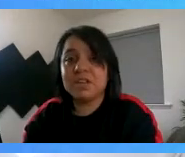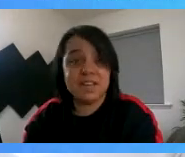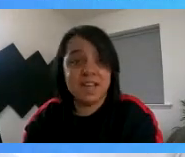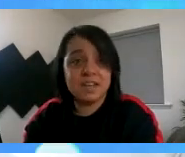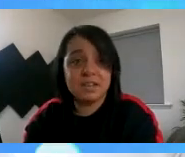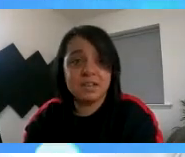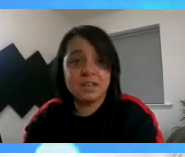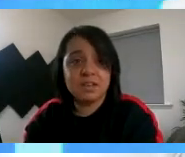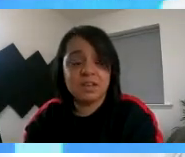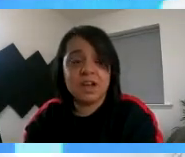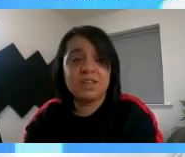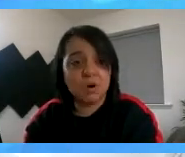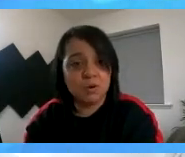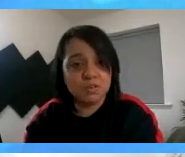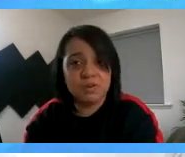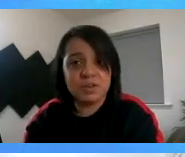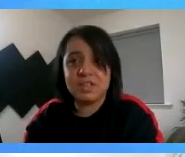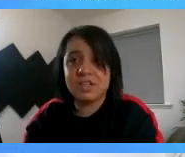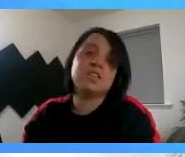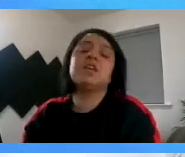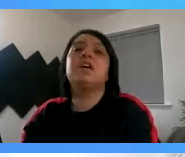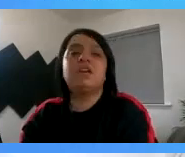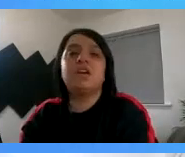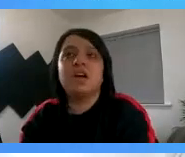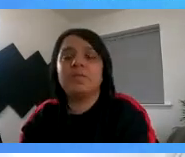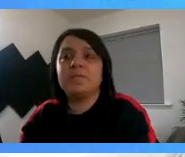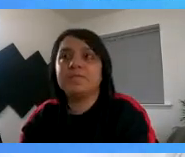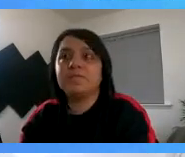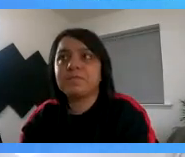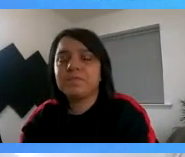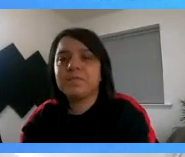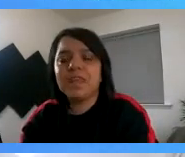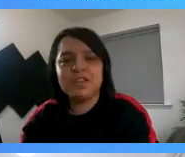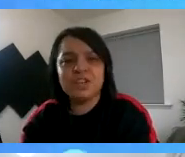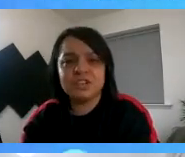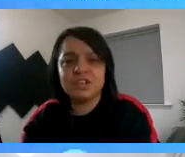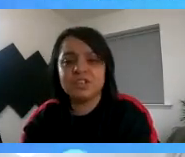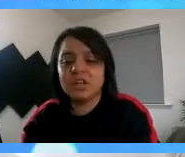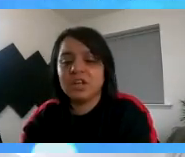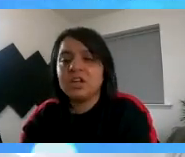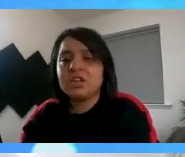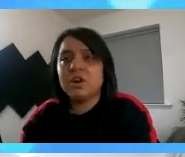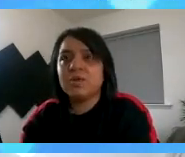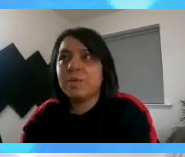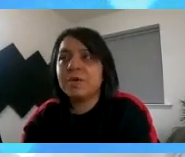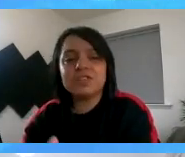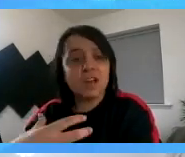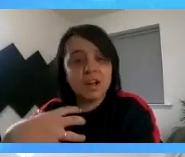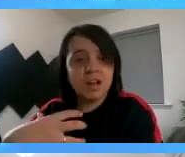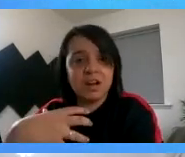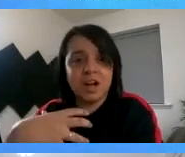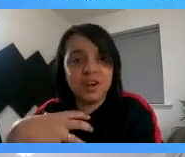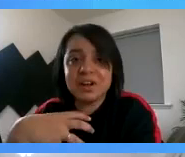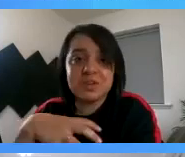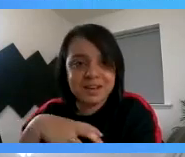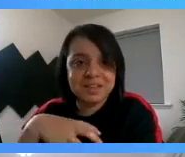different slang and the tones of voices, and gestures. So because